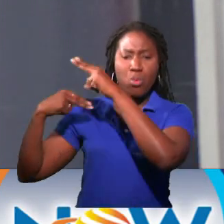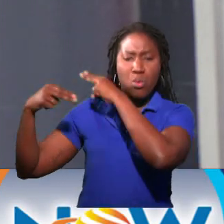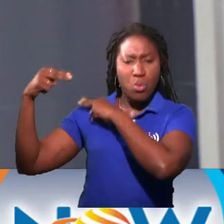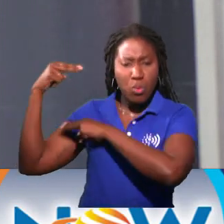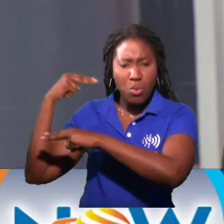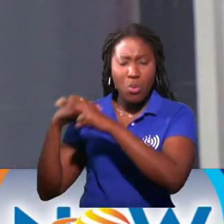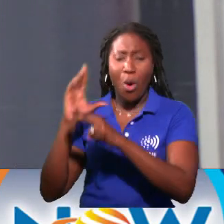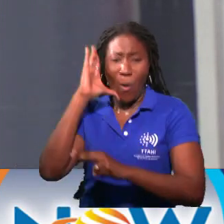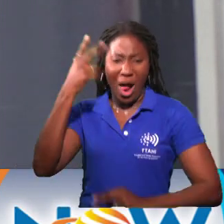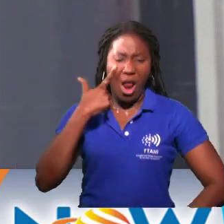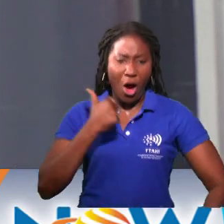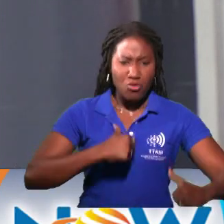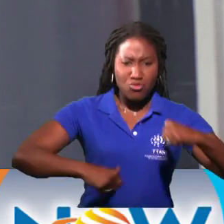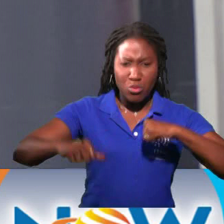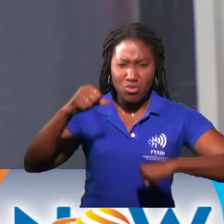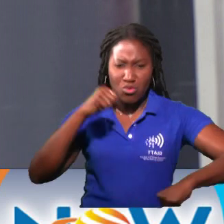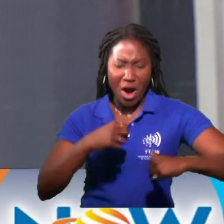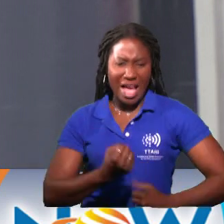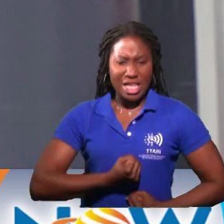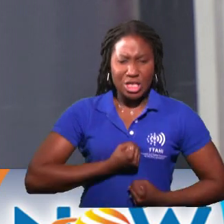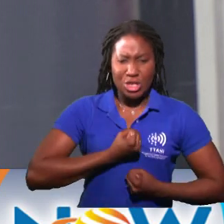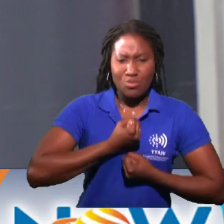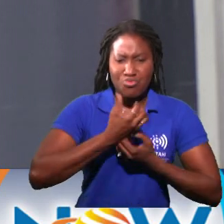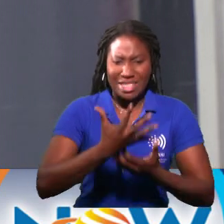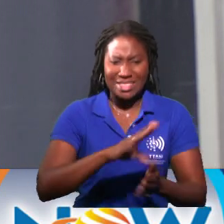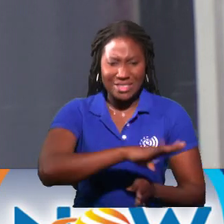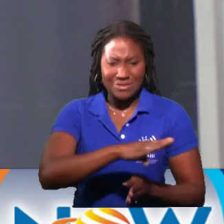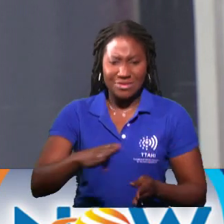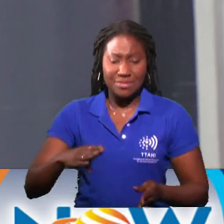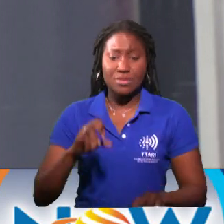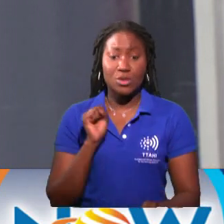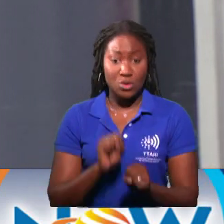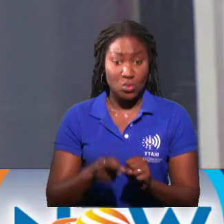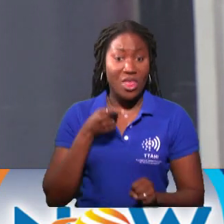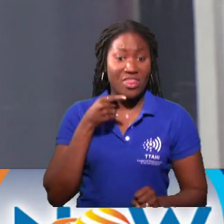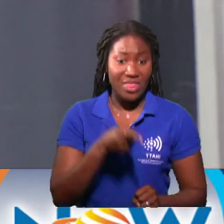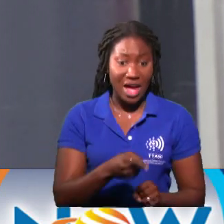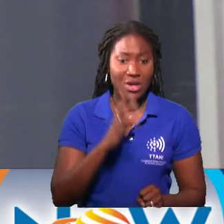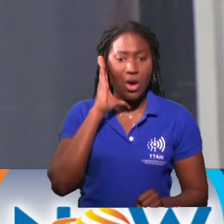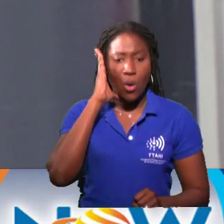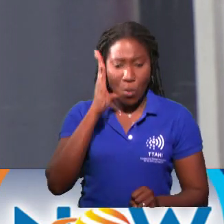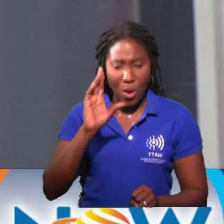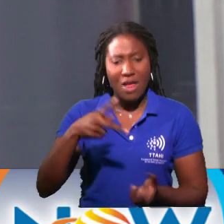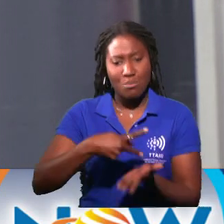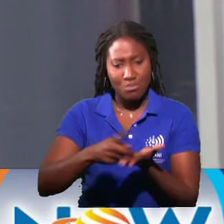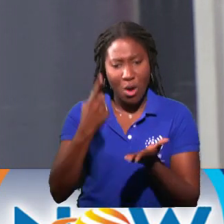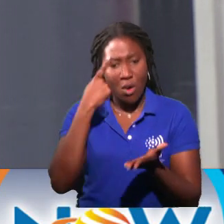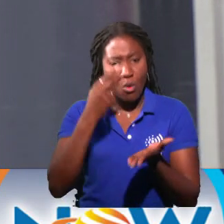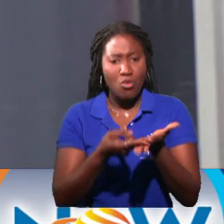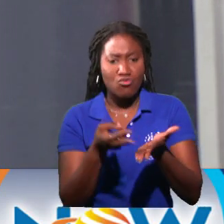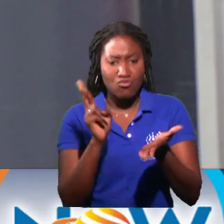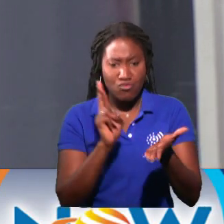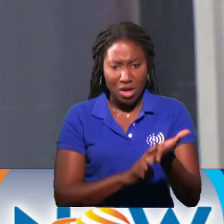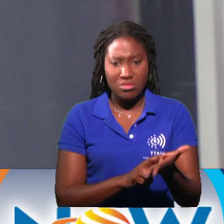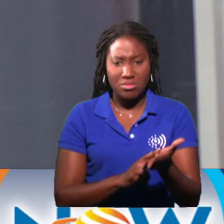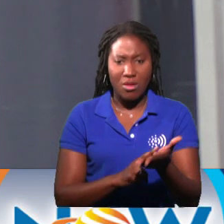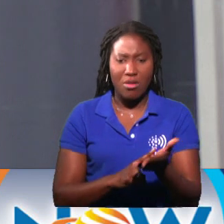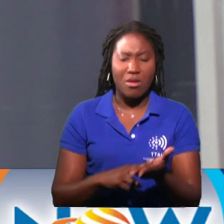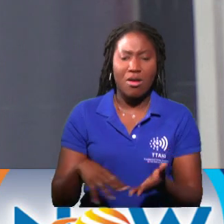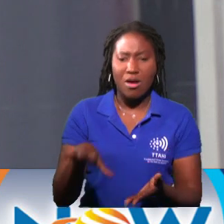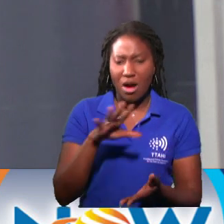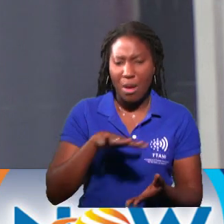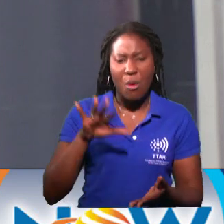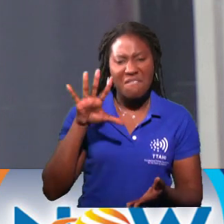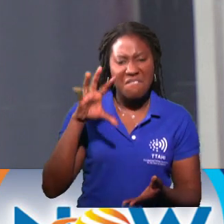very dramatic, very expressive. So that will have a registration fee and our workshops as well. Nominal at